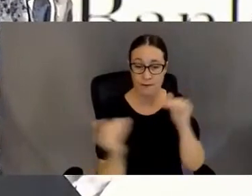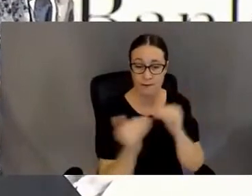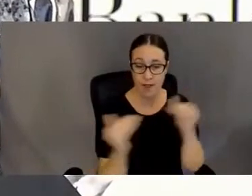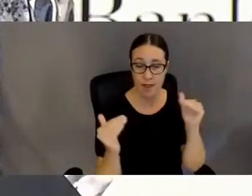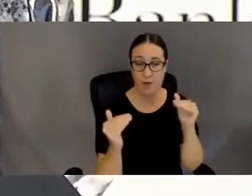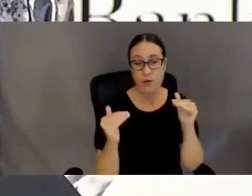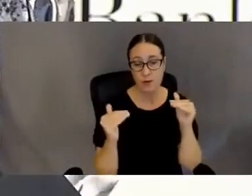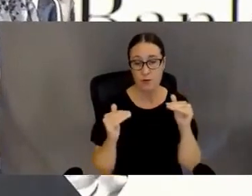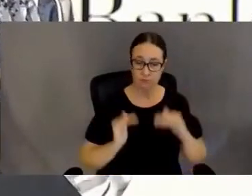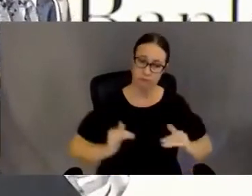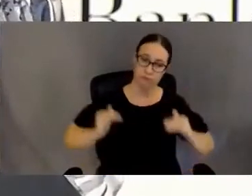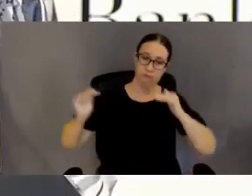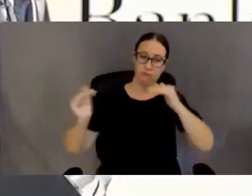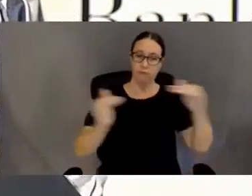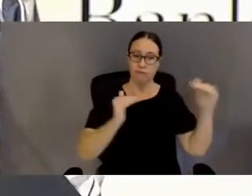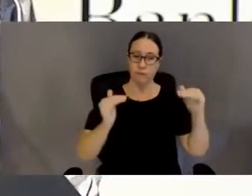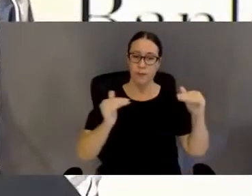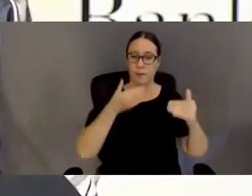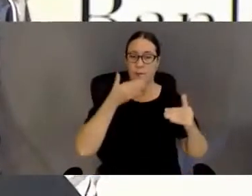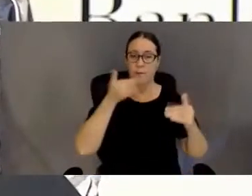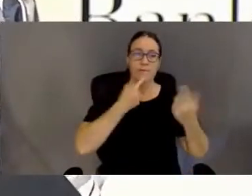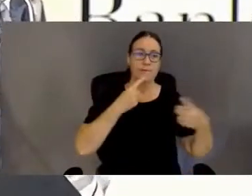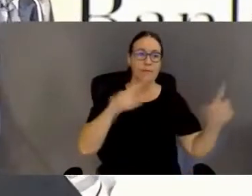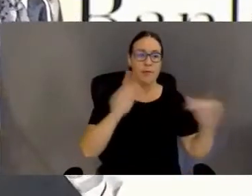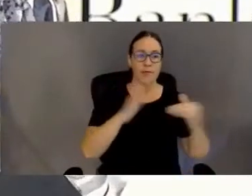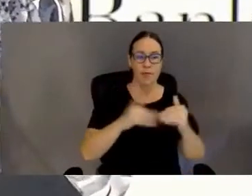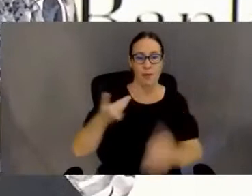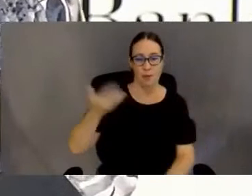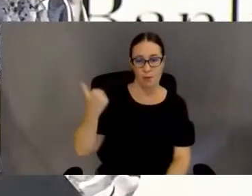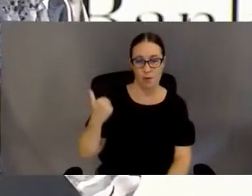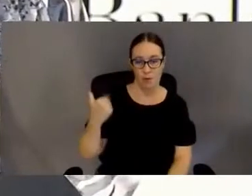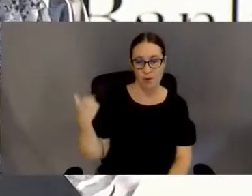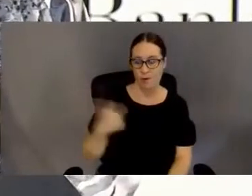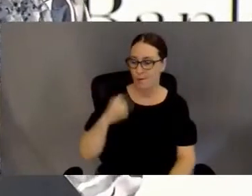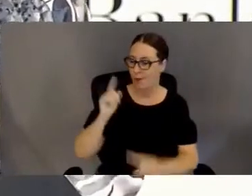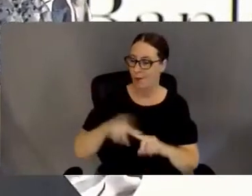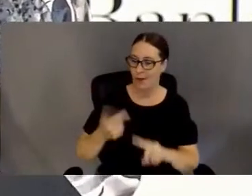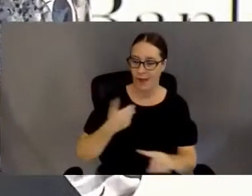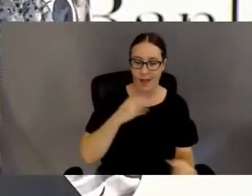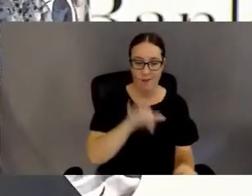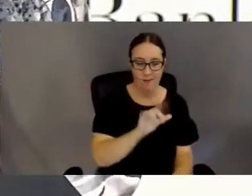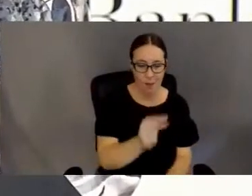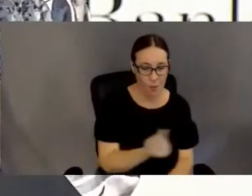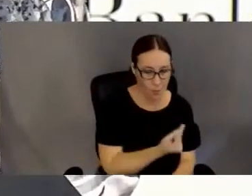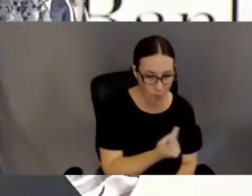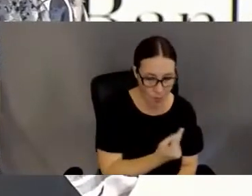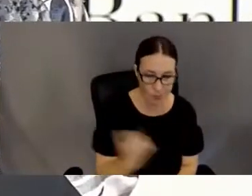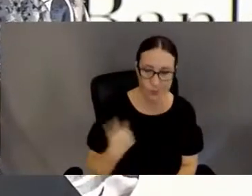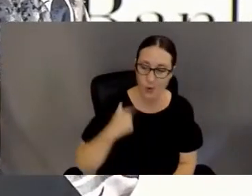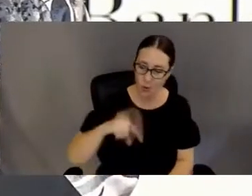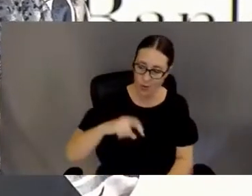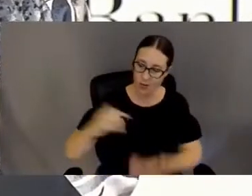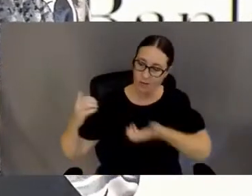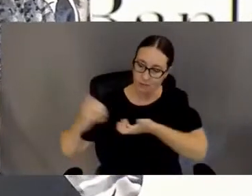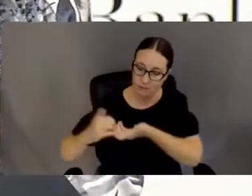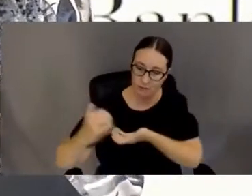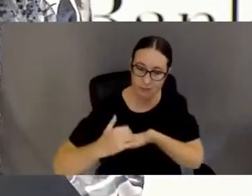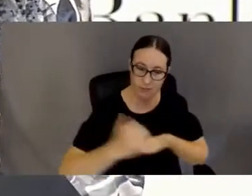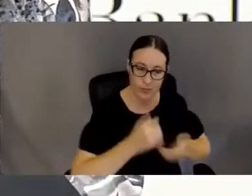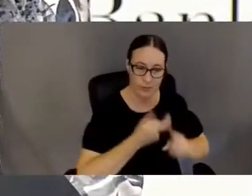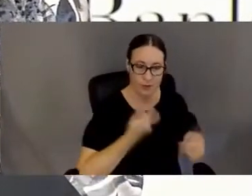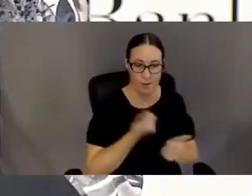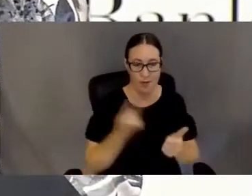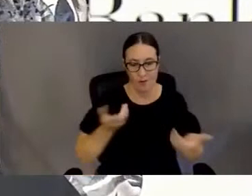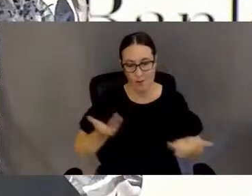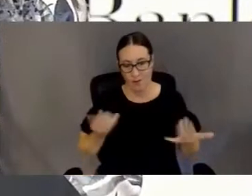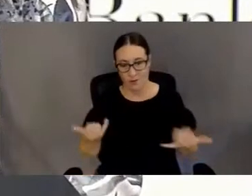than ever before. But we cannot accomplish it alone. We need the partnership of people gathered today to